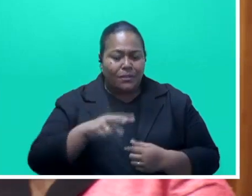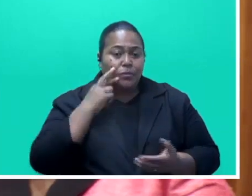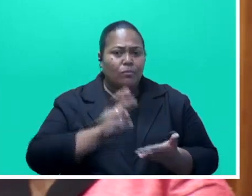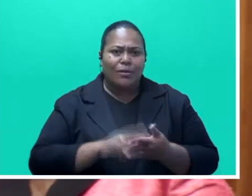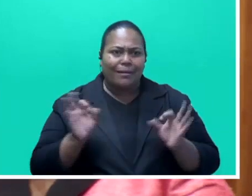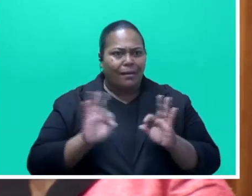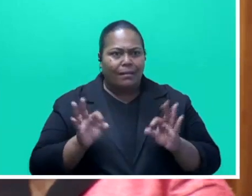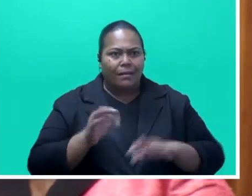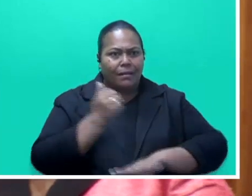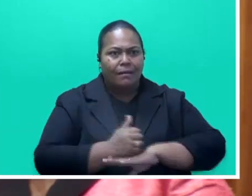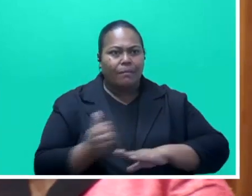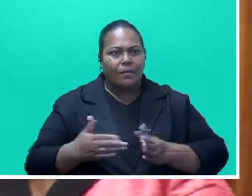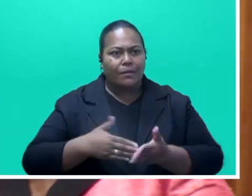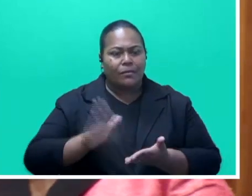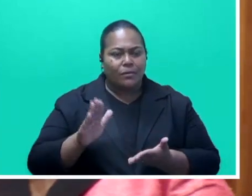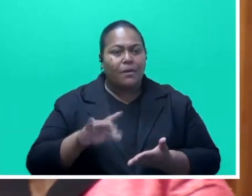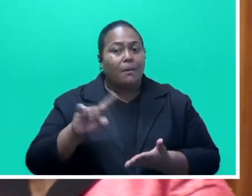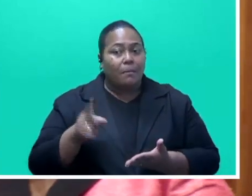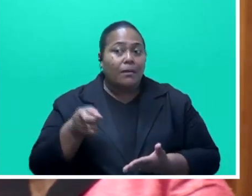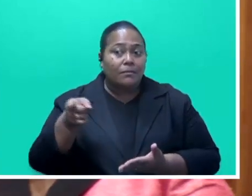as mentioned by the Honourable